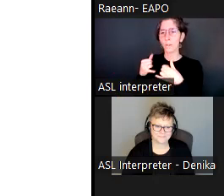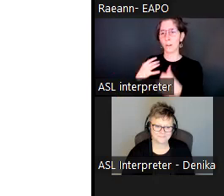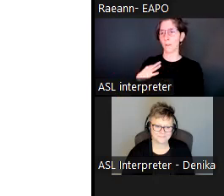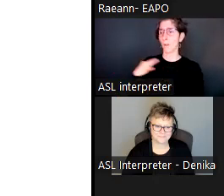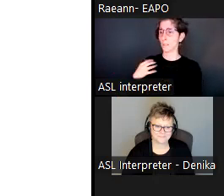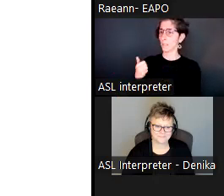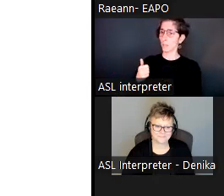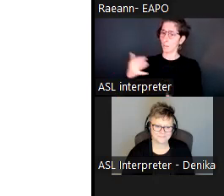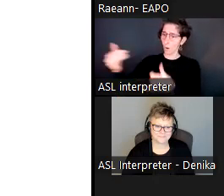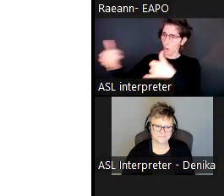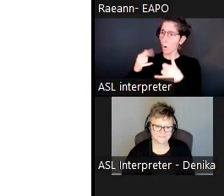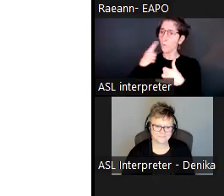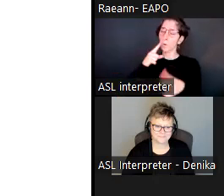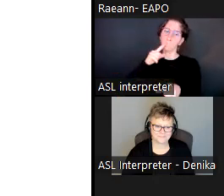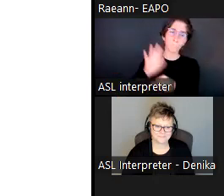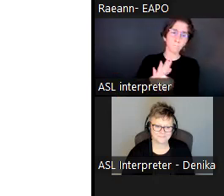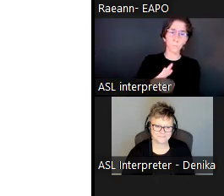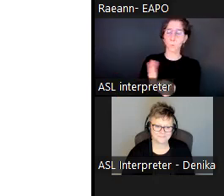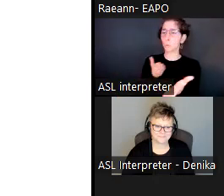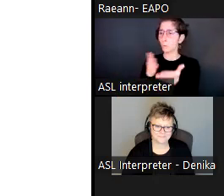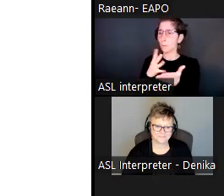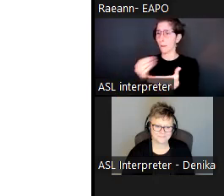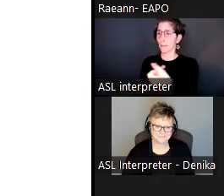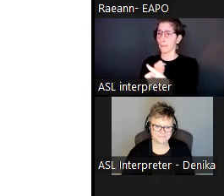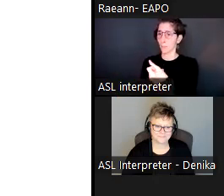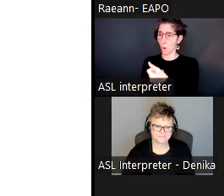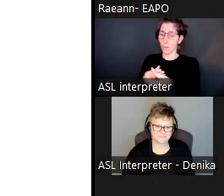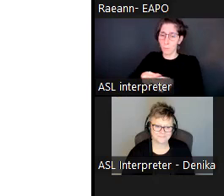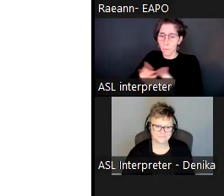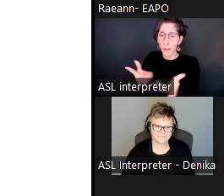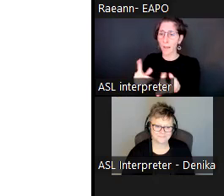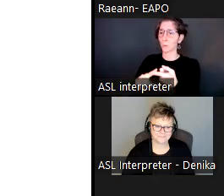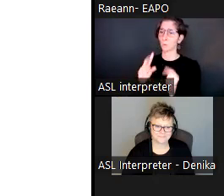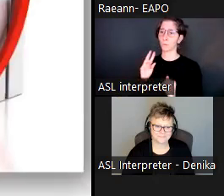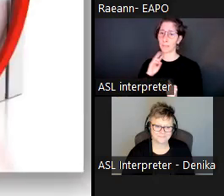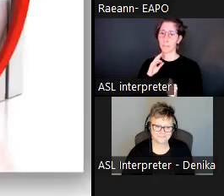the dedication of service and support that they provided to the victims.